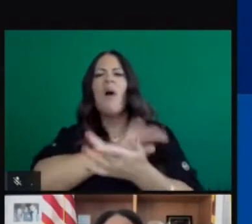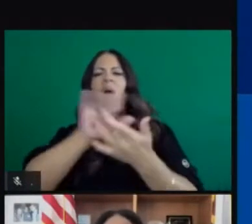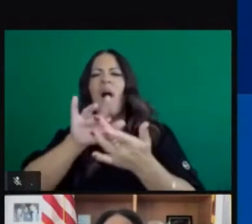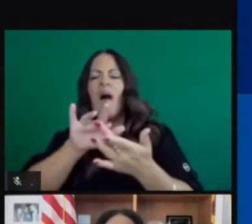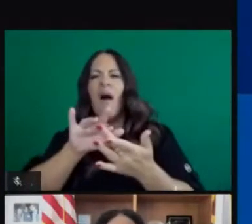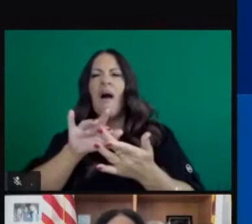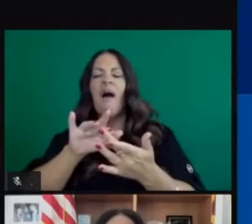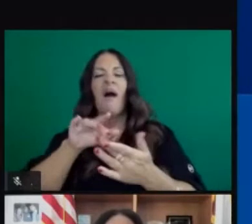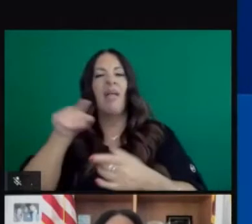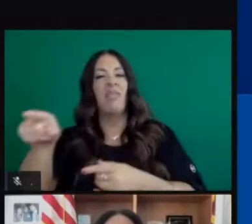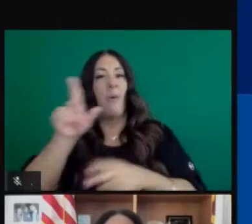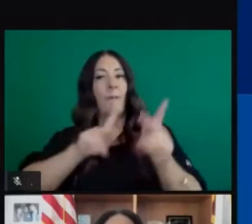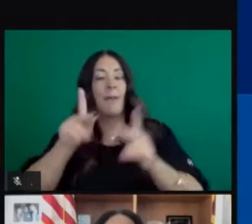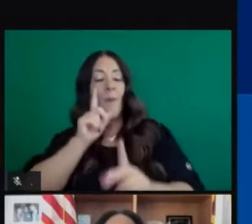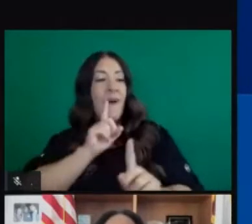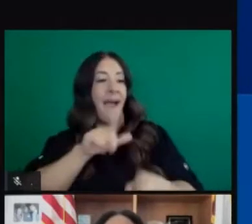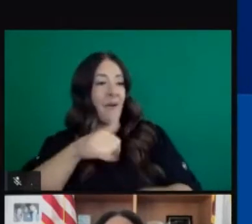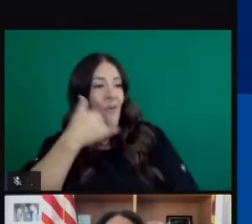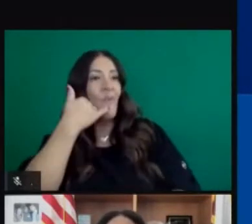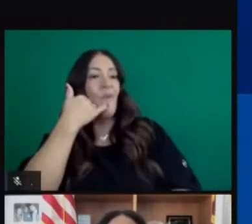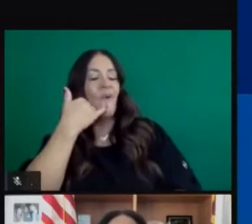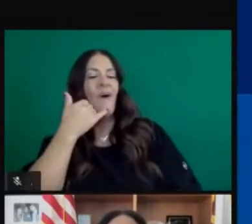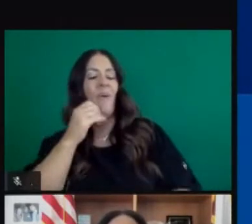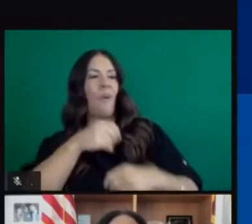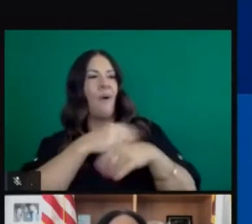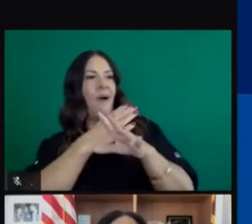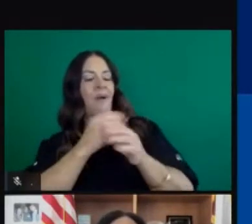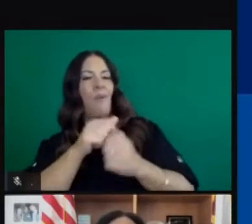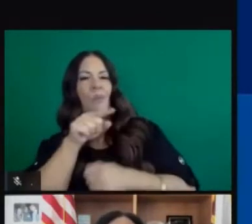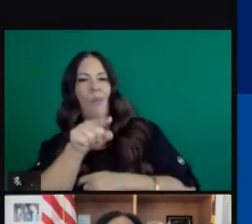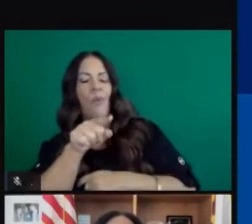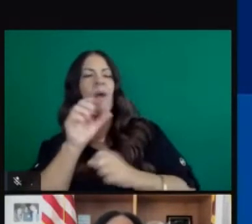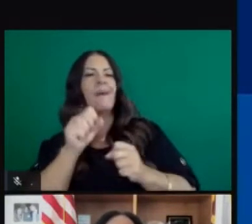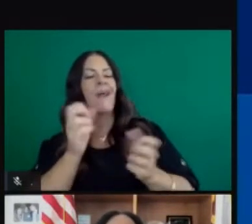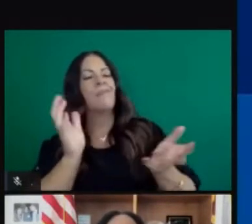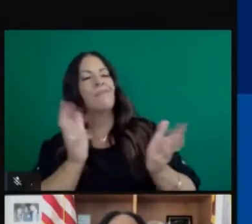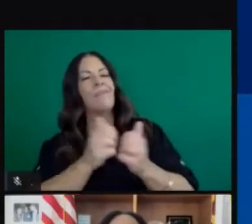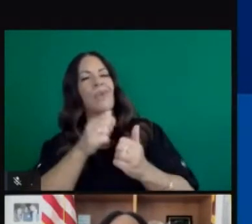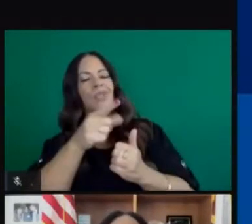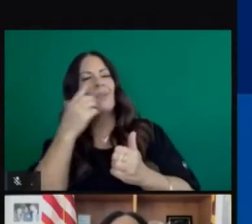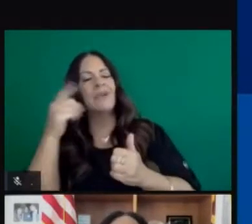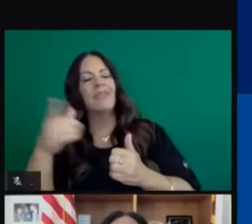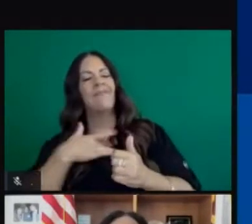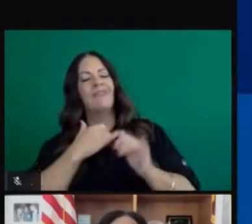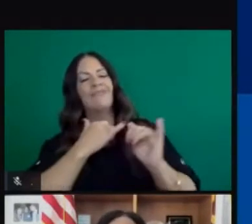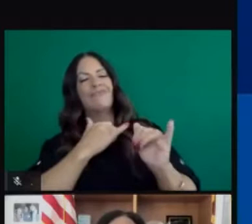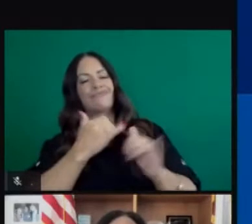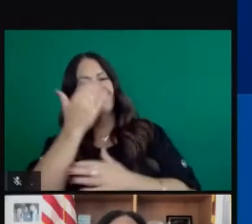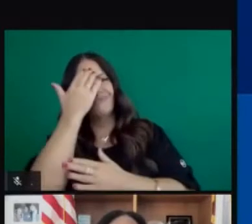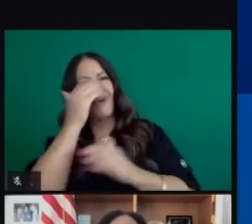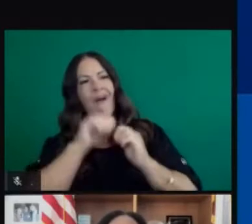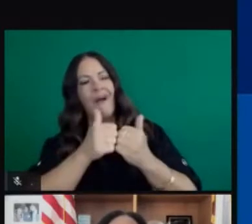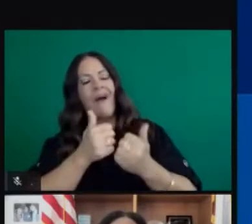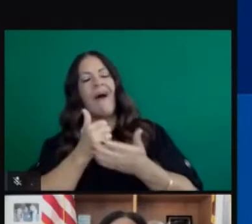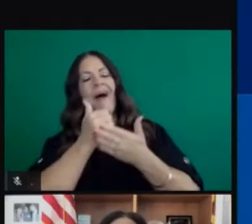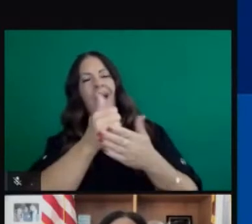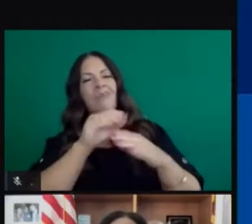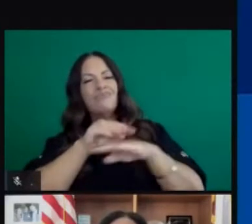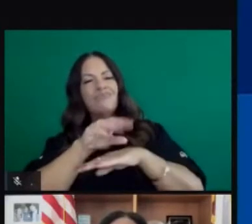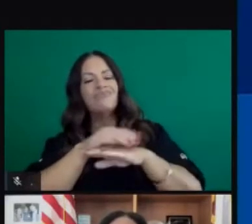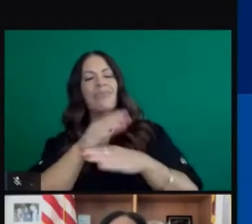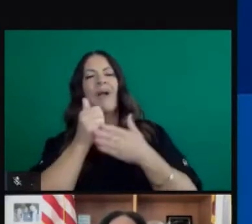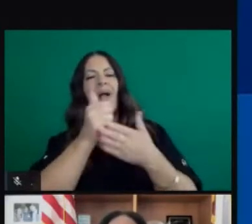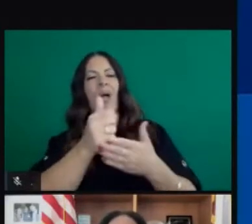are there to talk. They're also available to talk and connect with you about more resources. So the warm